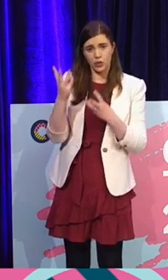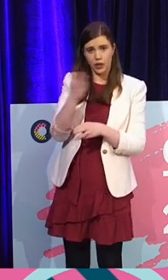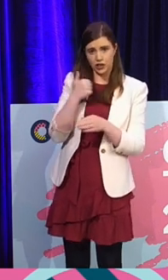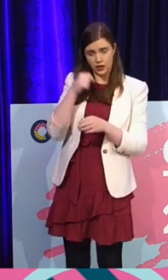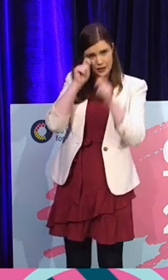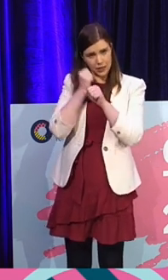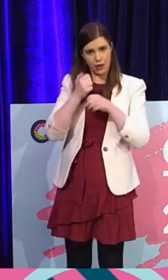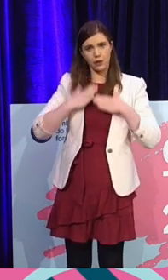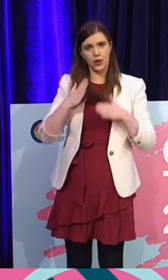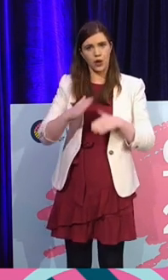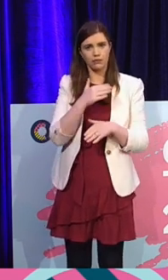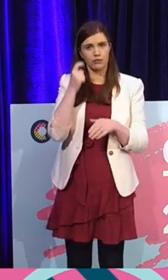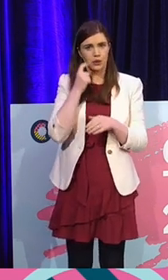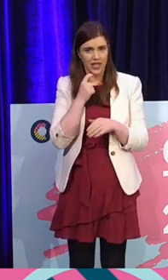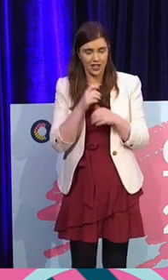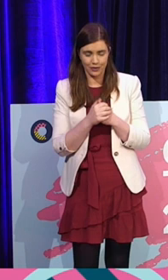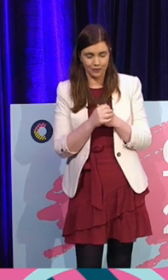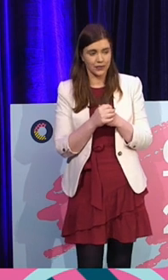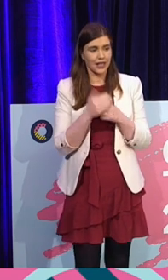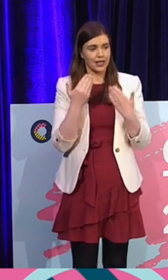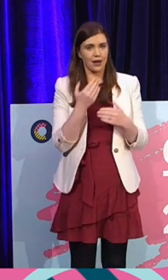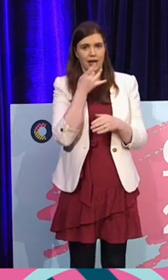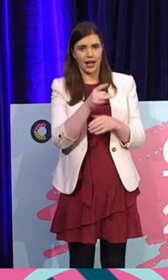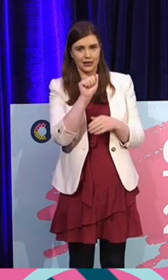we wear. Ladies and gentlemen, please welcome to the stage, Angelica.